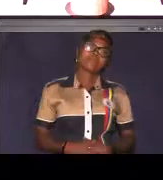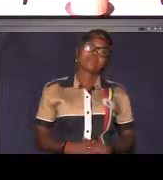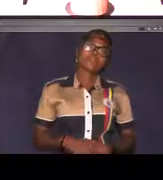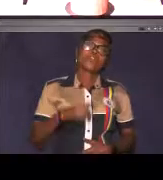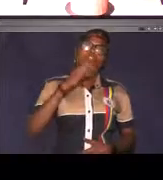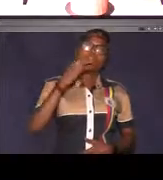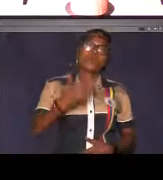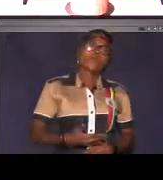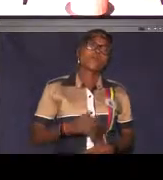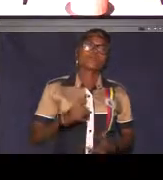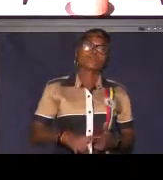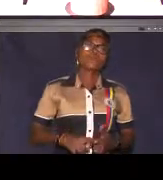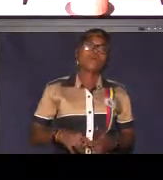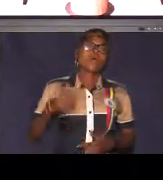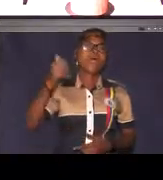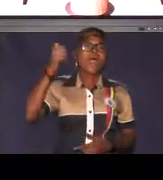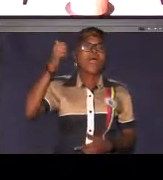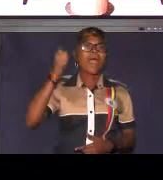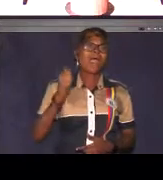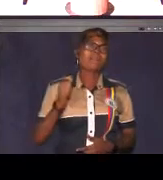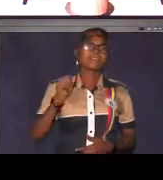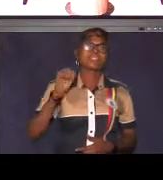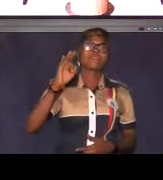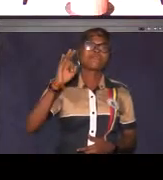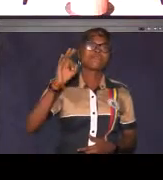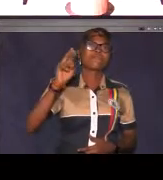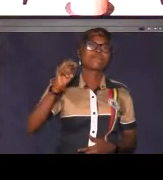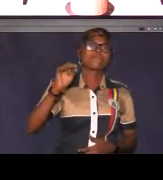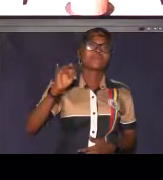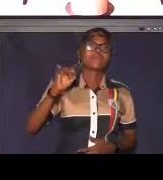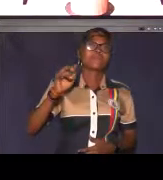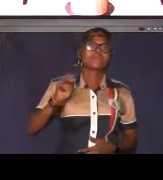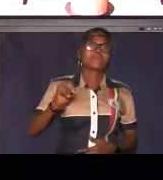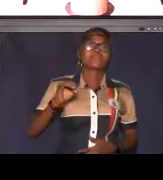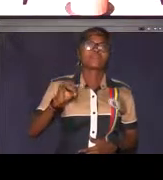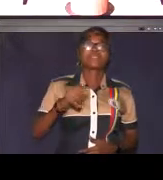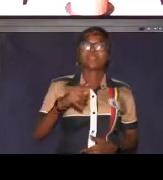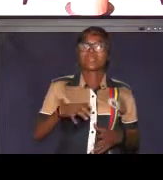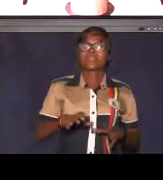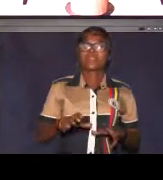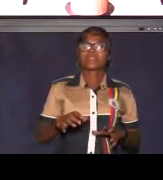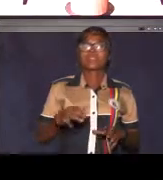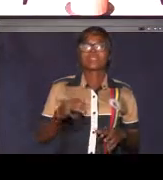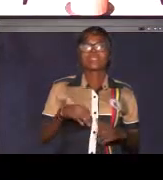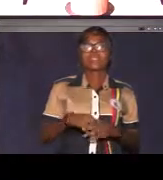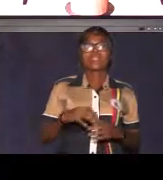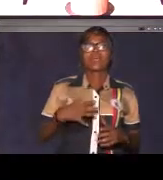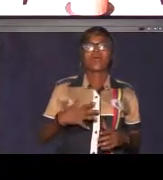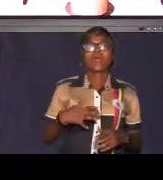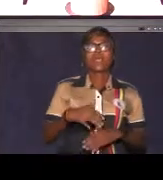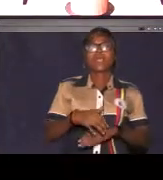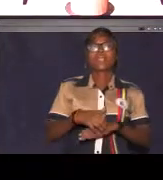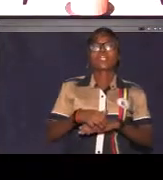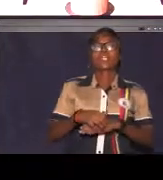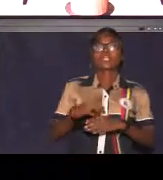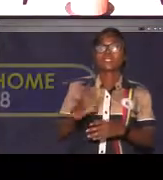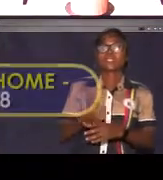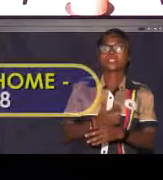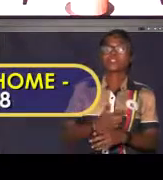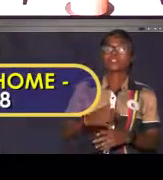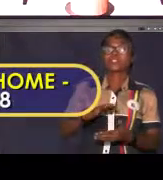My pupils, you're welcome to Auntie Fumi's English Studies class. And in our English Studies lesson